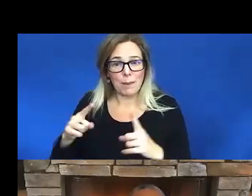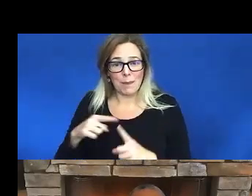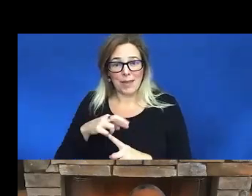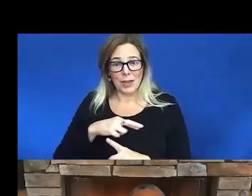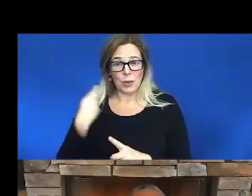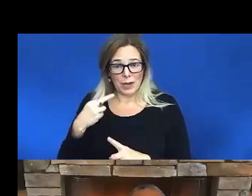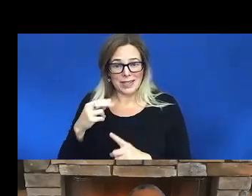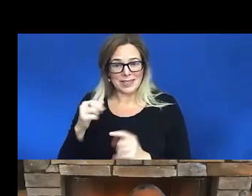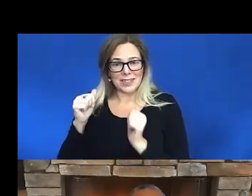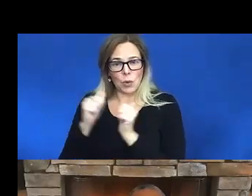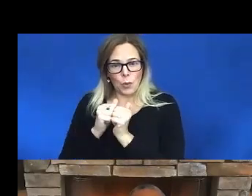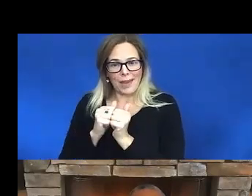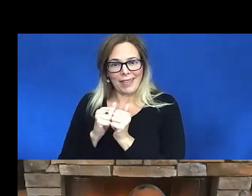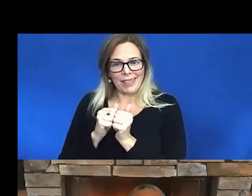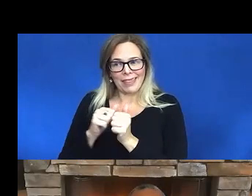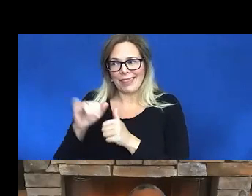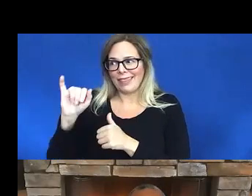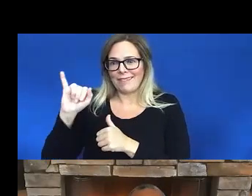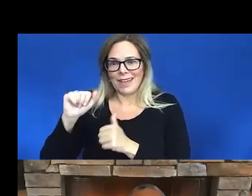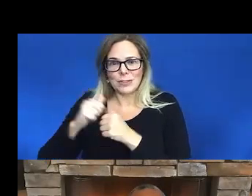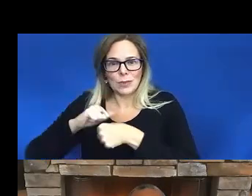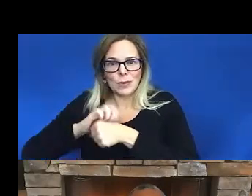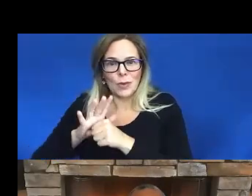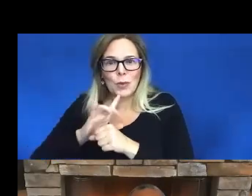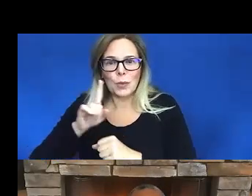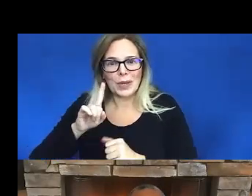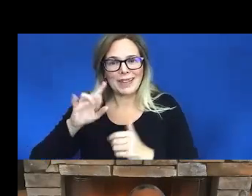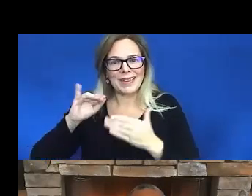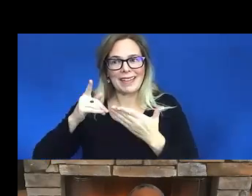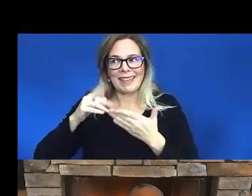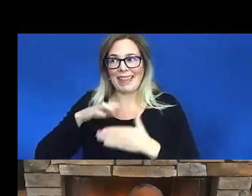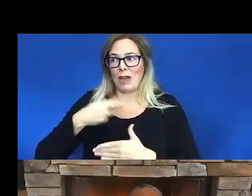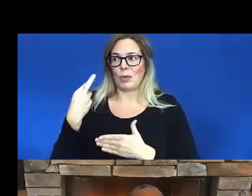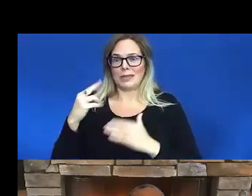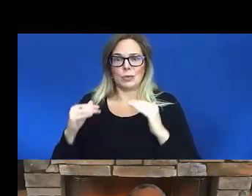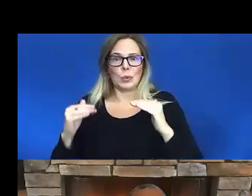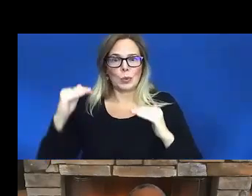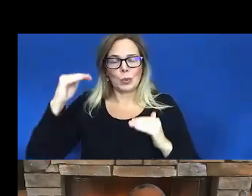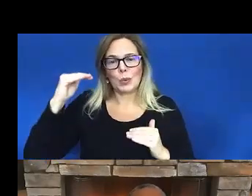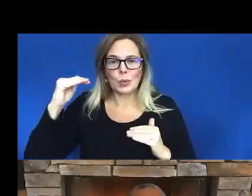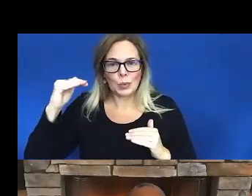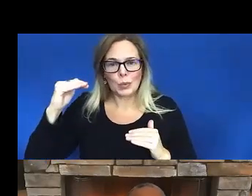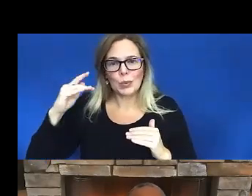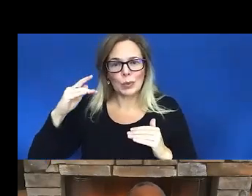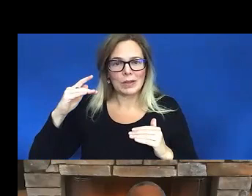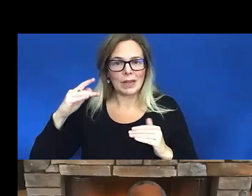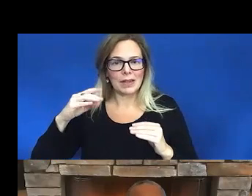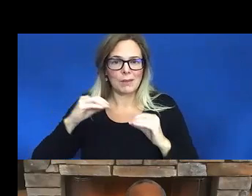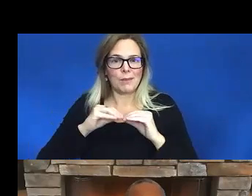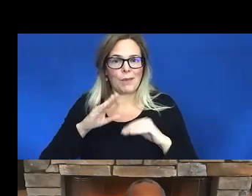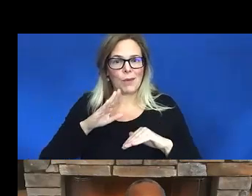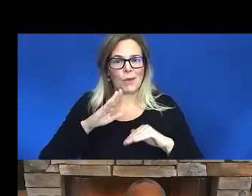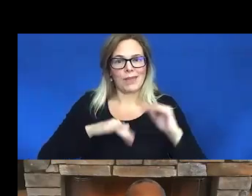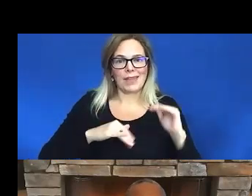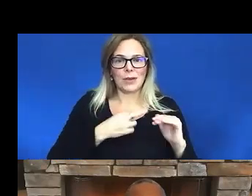COVID outweighs the risk is greater than the risk from myocarditis from the